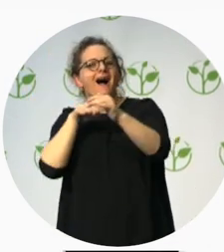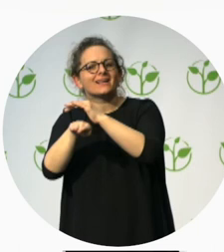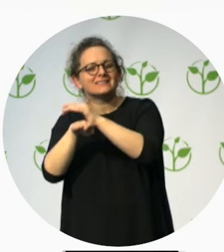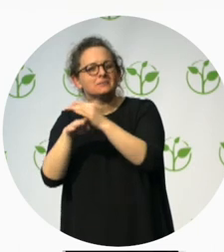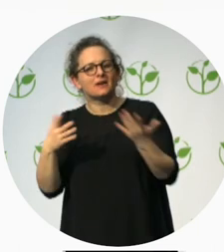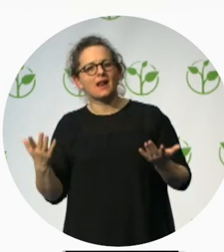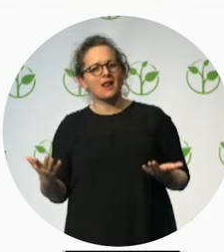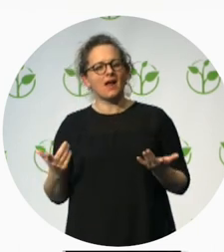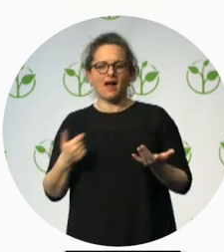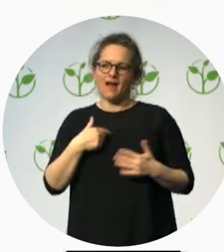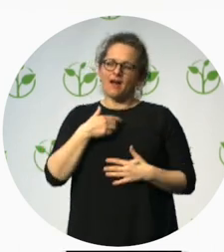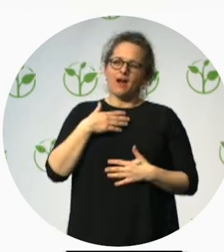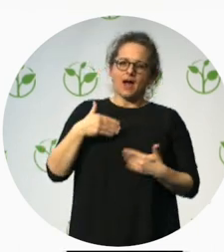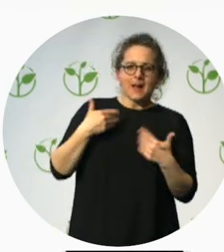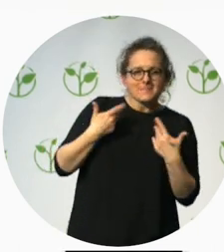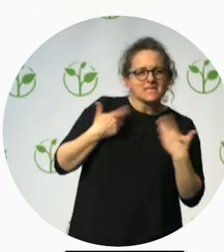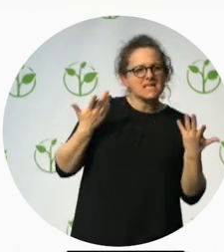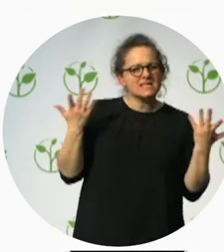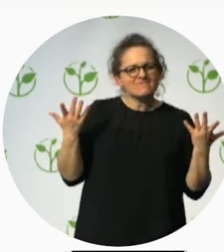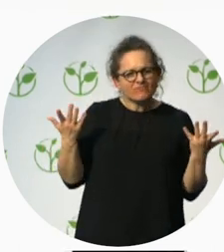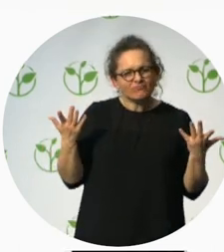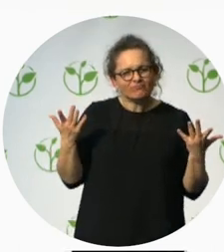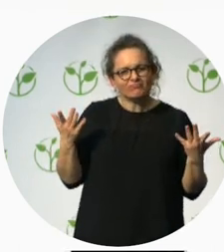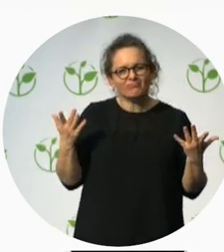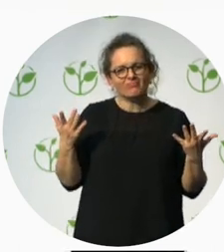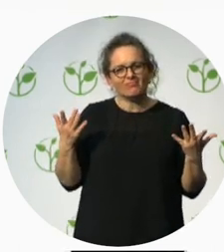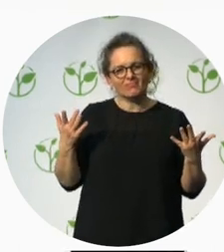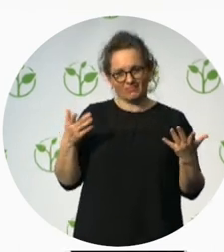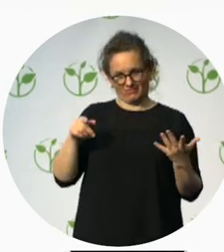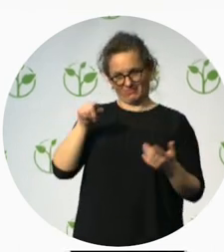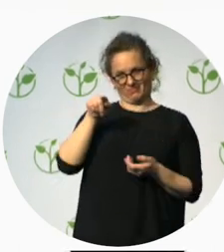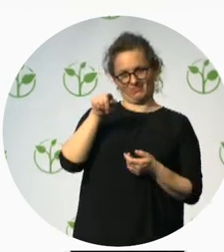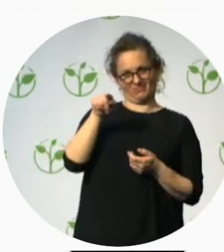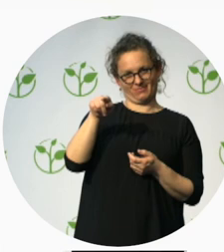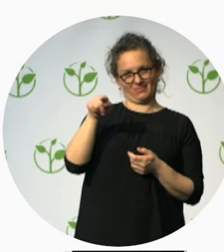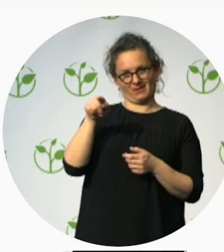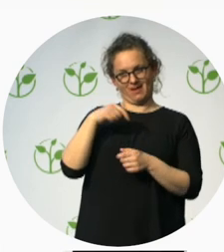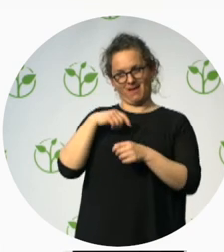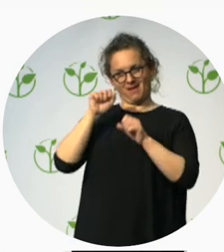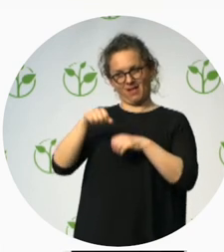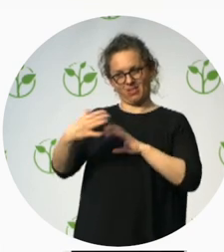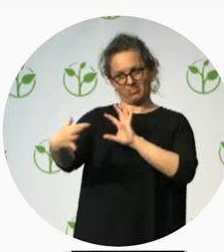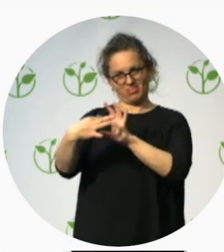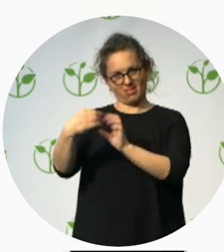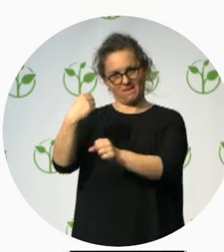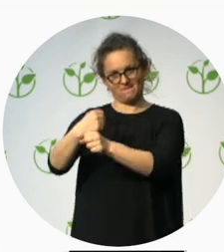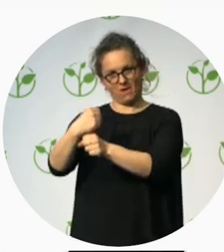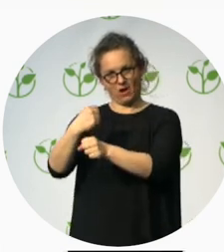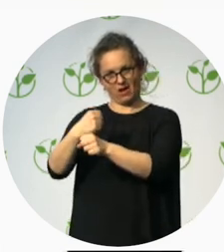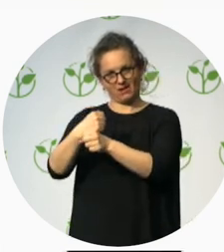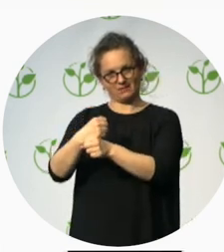with the second biggest city of Austria, which is Graz, currently led by